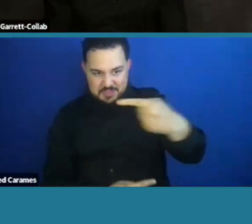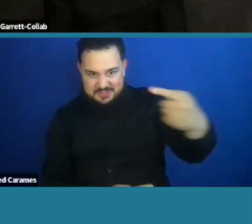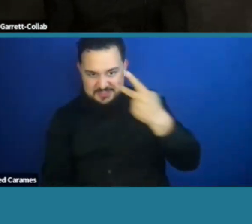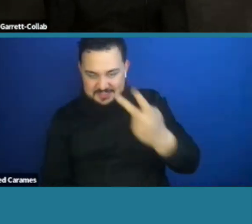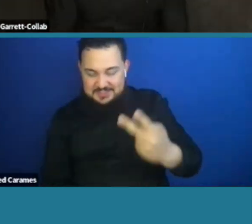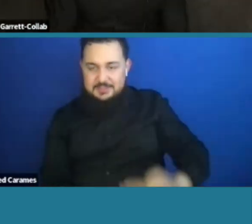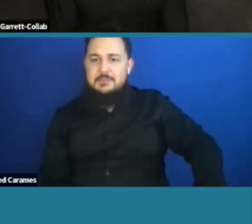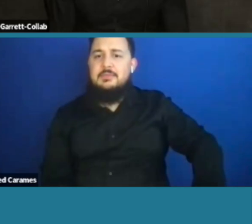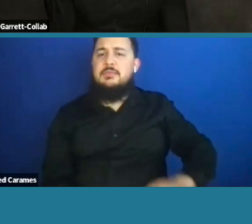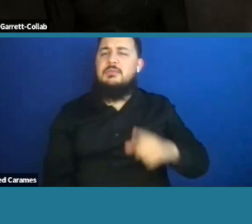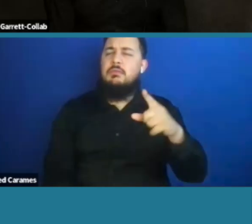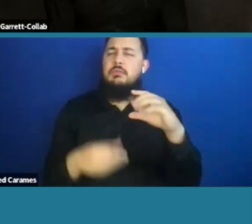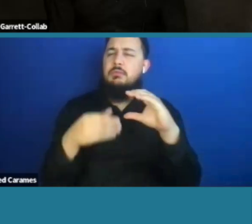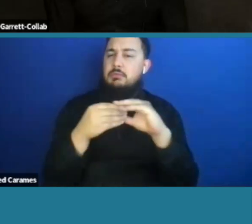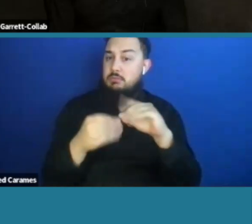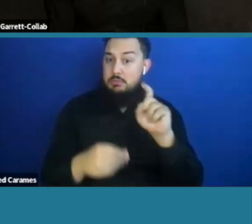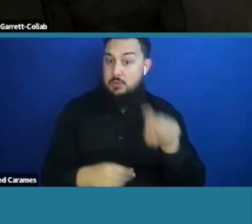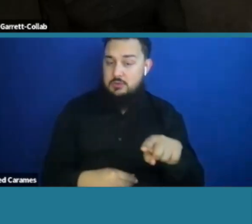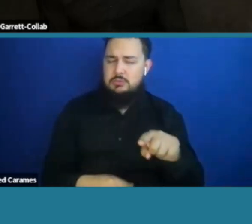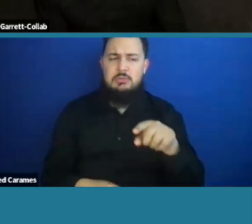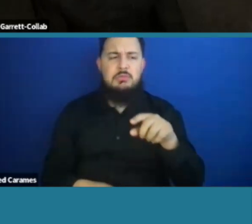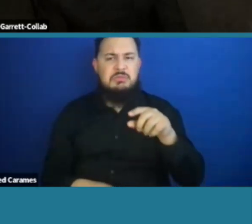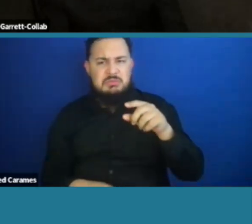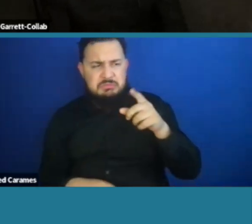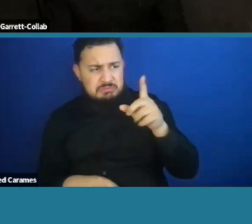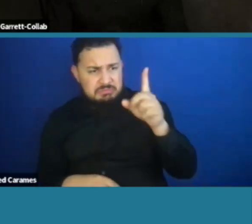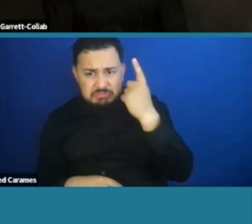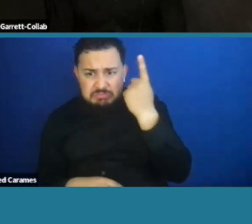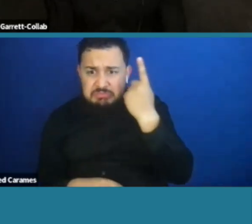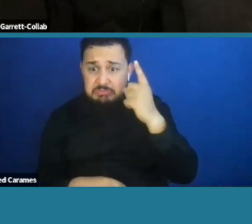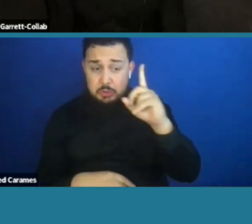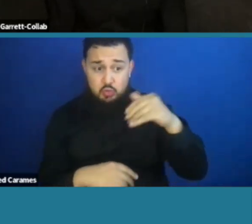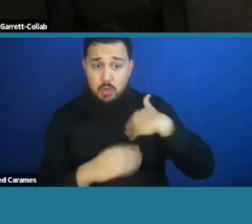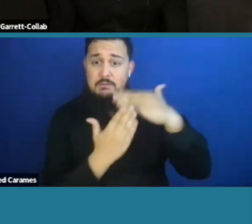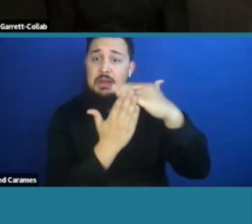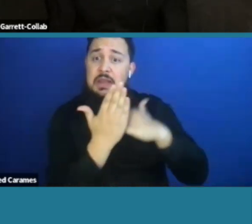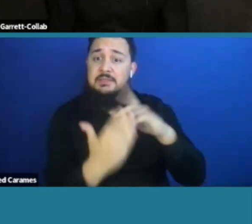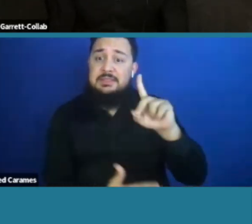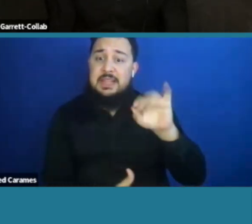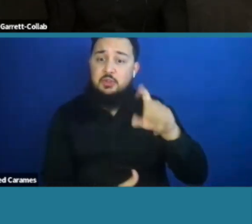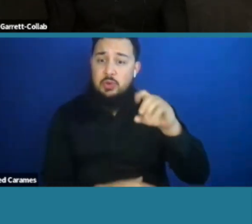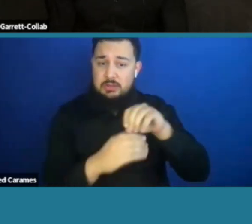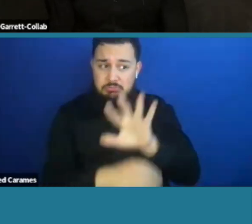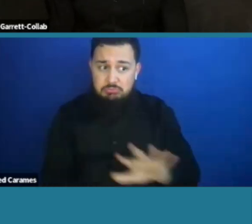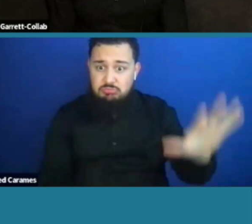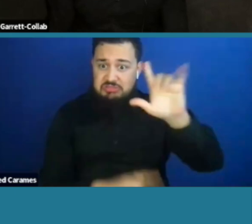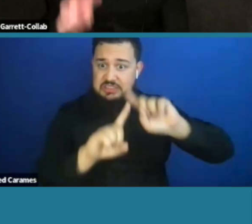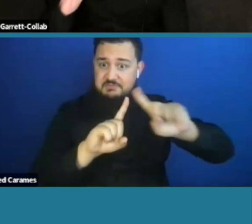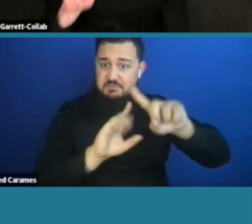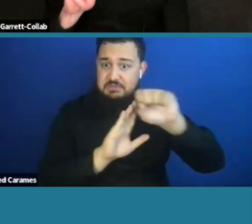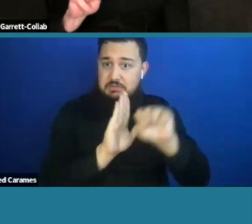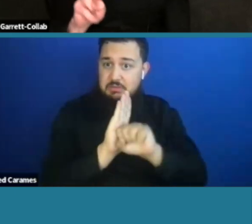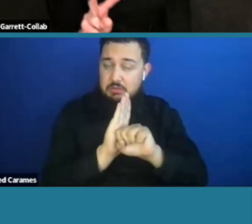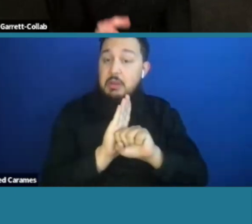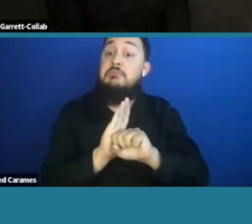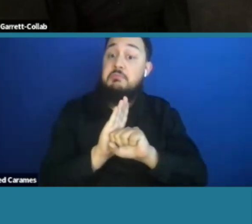there a listing of DASL consultants sorted by region and or state? The answer to that is we do currently have